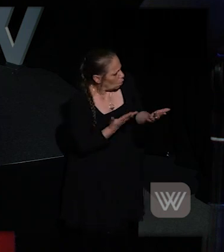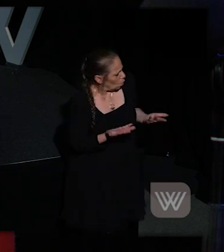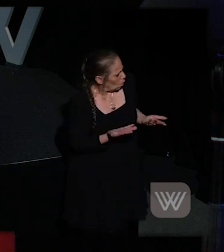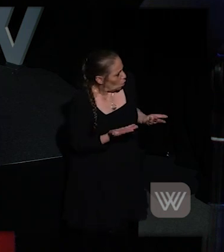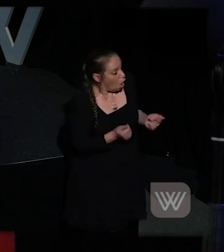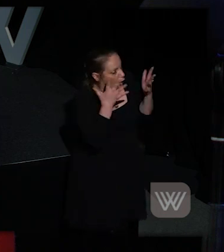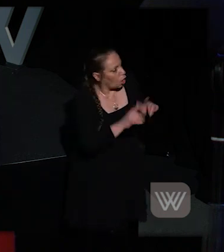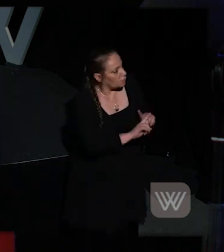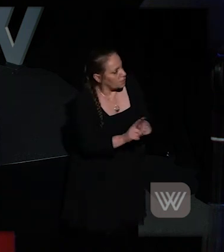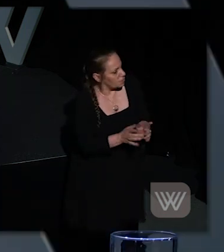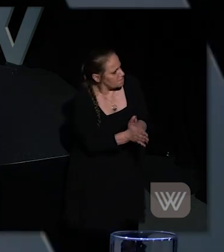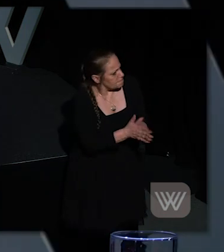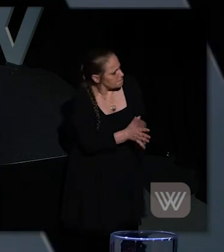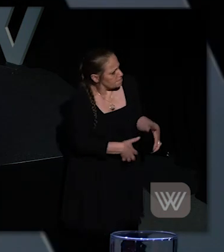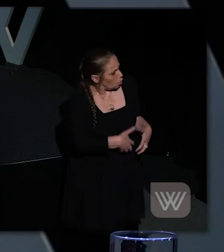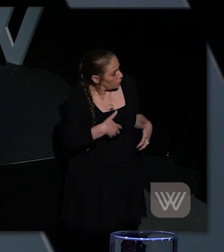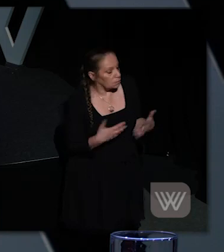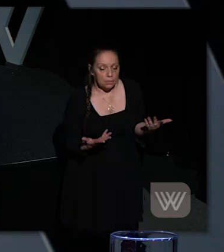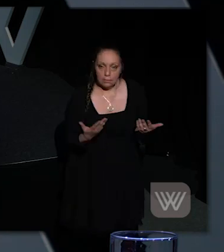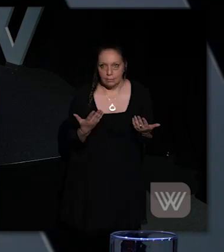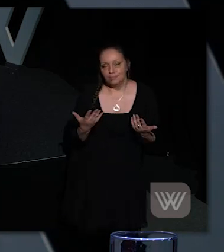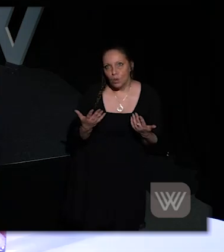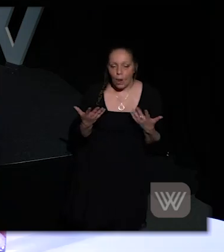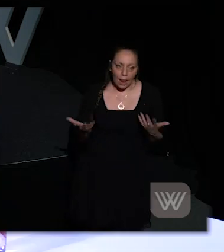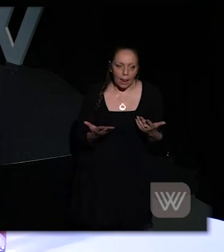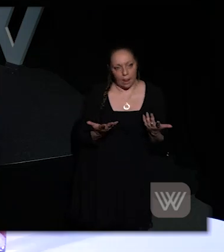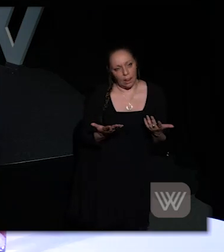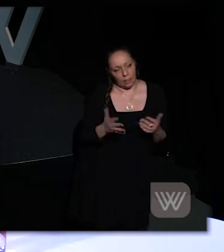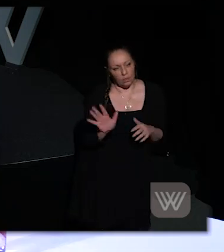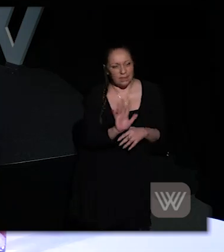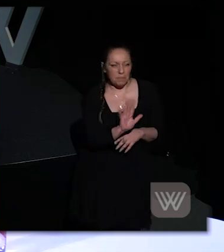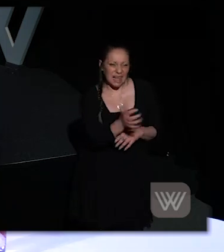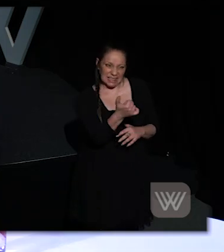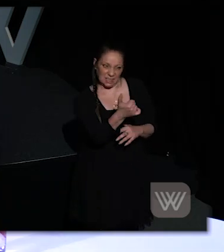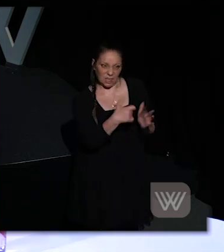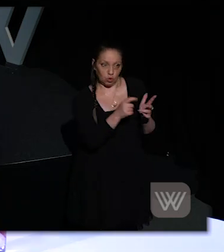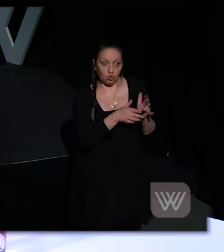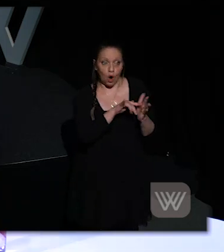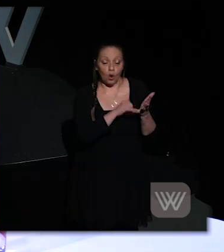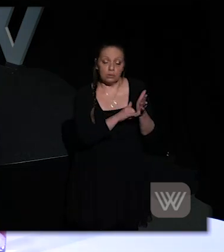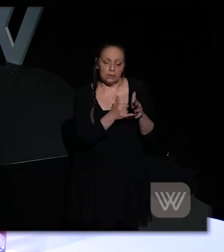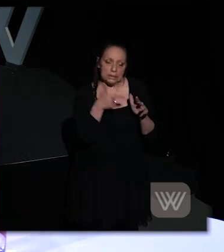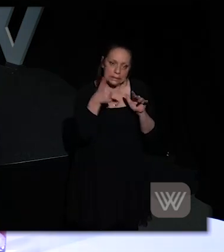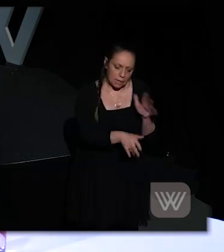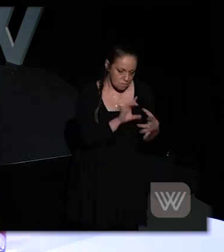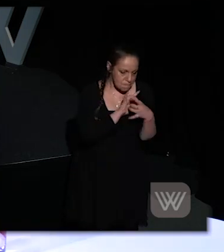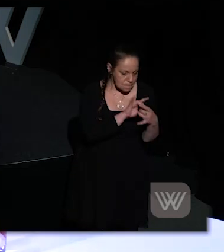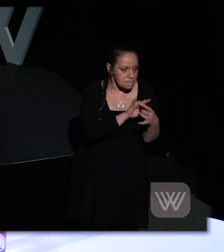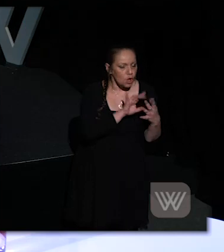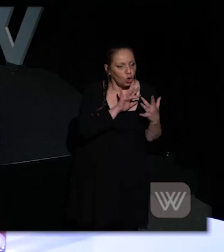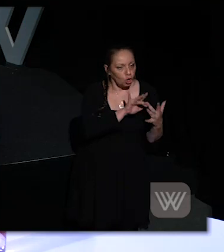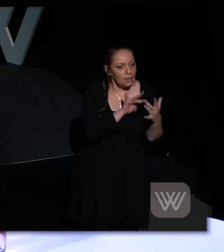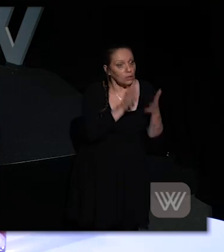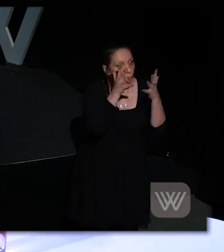just lots of different motivations? Look, none of the trolls, so there was sort of half a dozen trolls that I formed very deep relationships. I was in contact